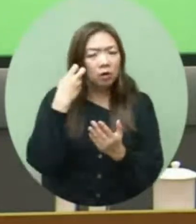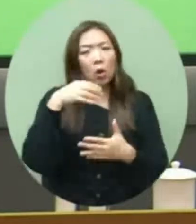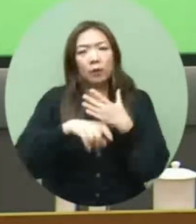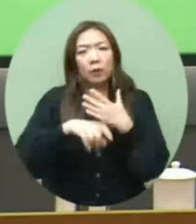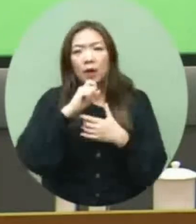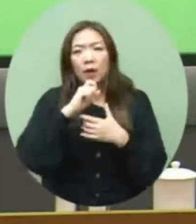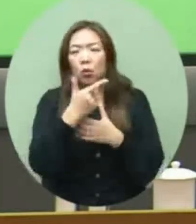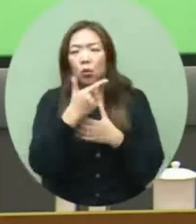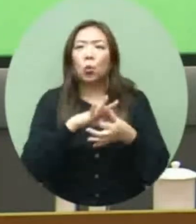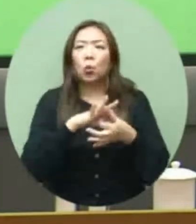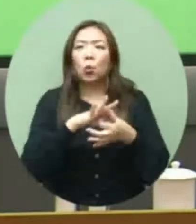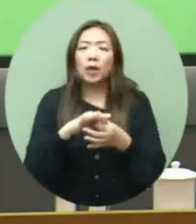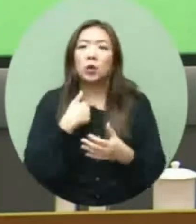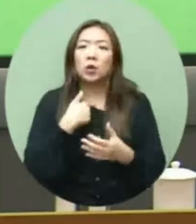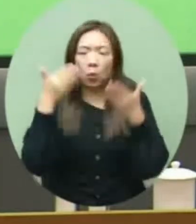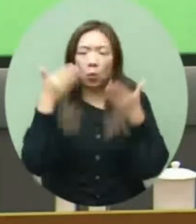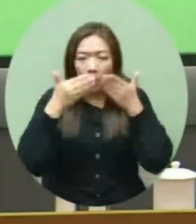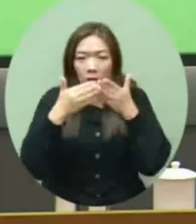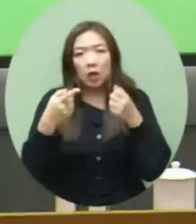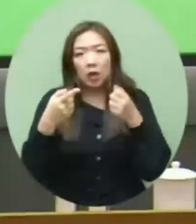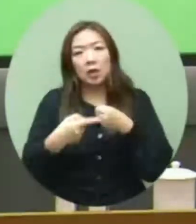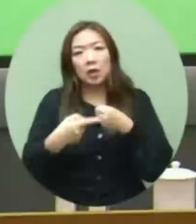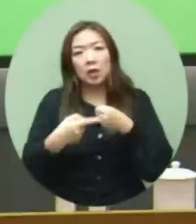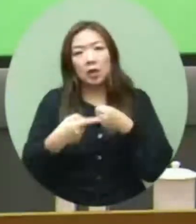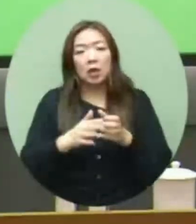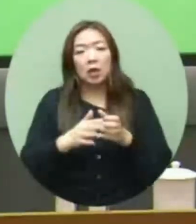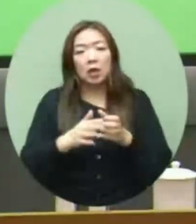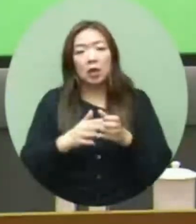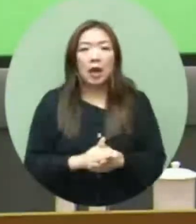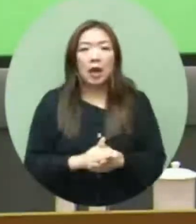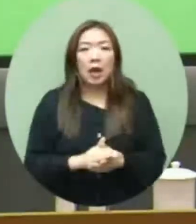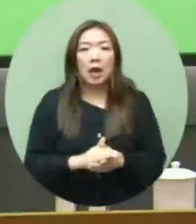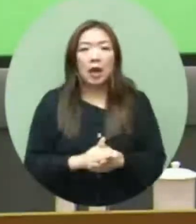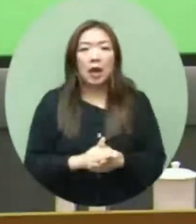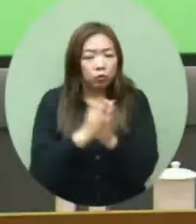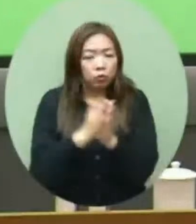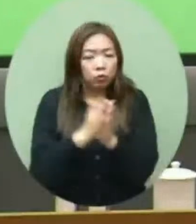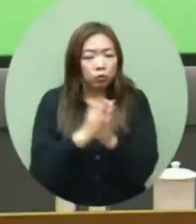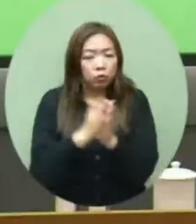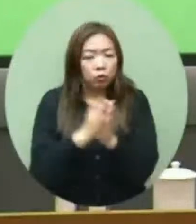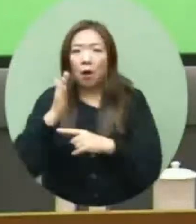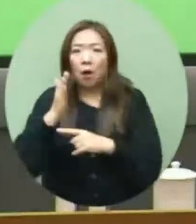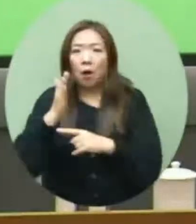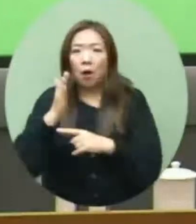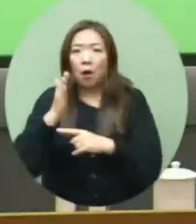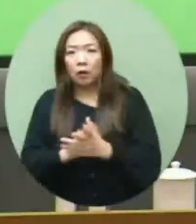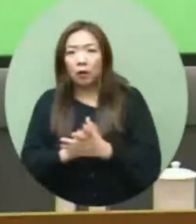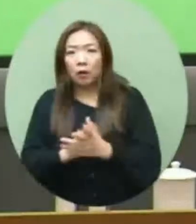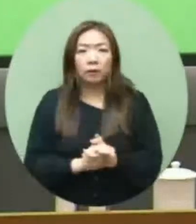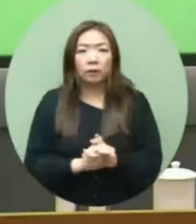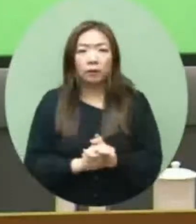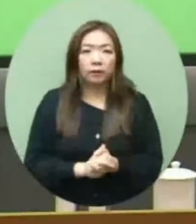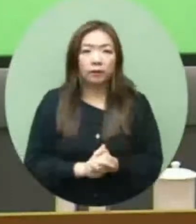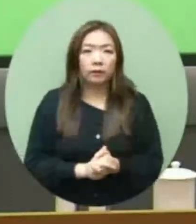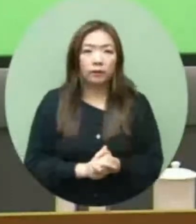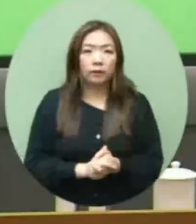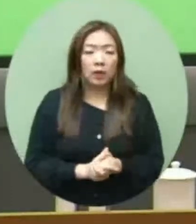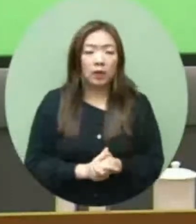to have a systematic mindset. We need to manage the relationships between the